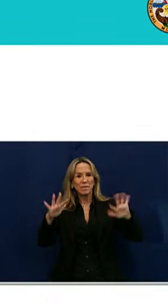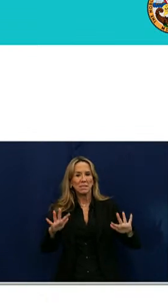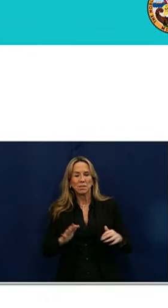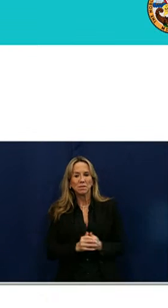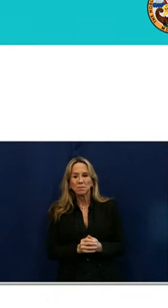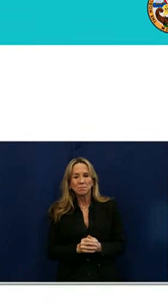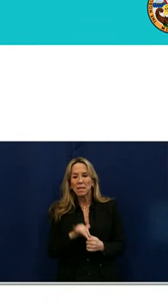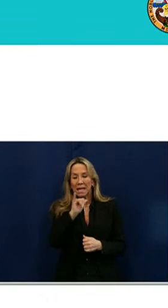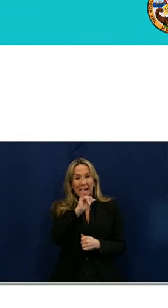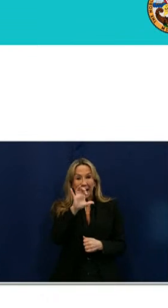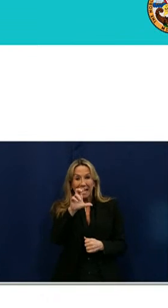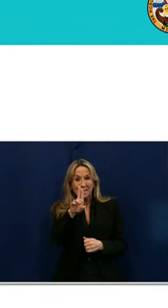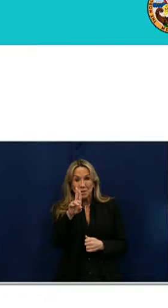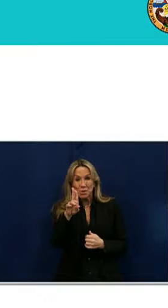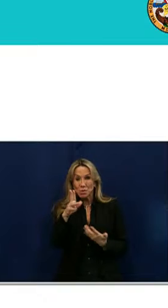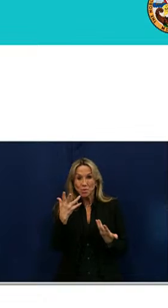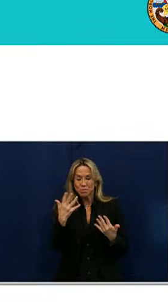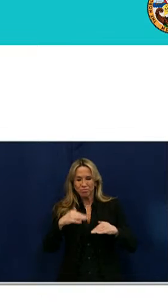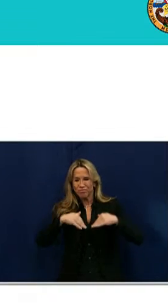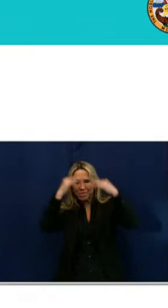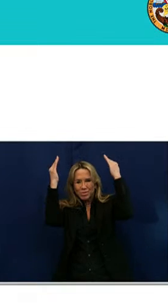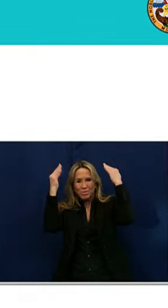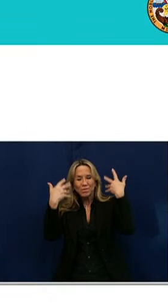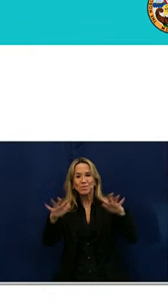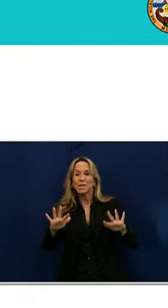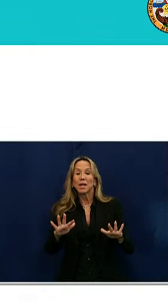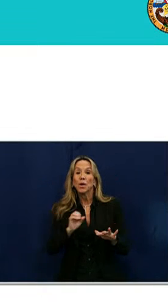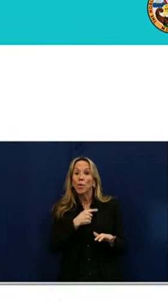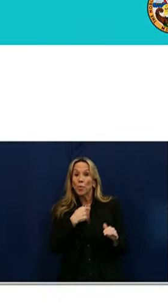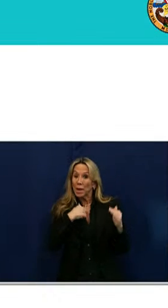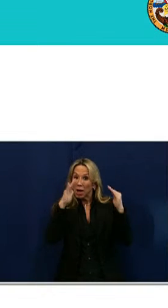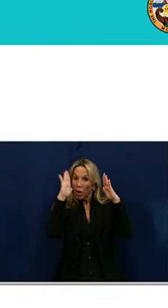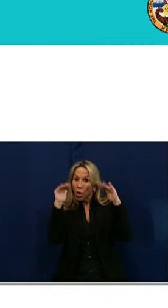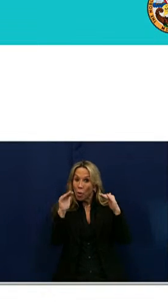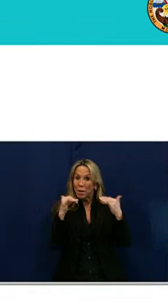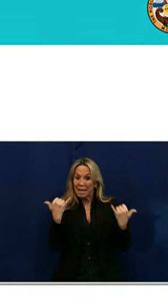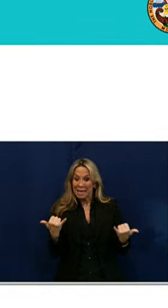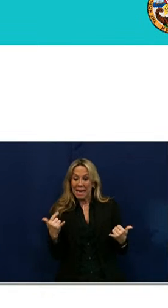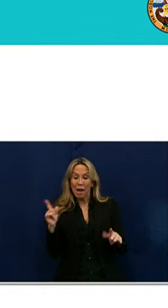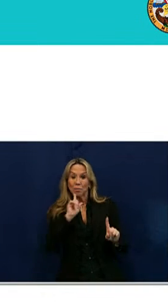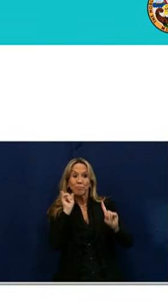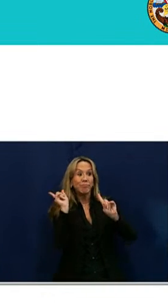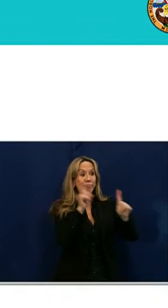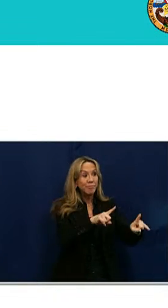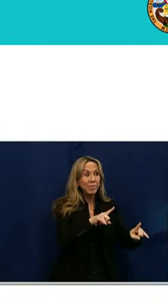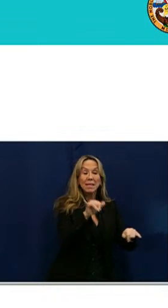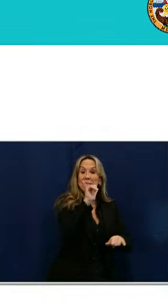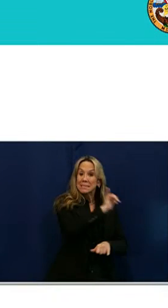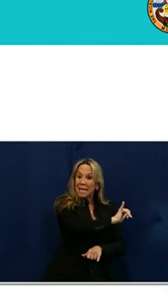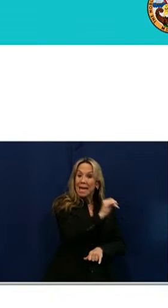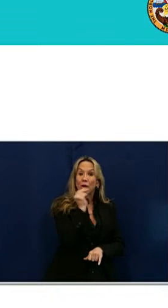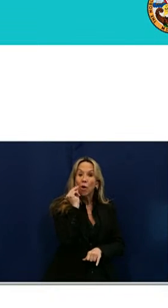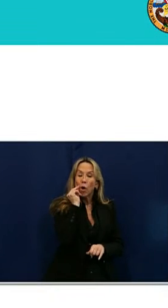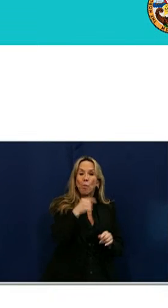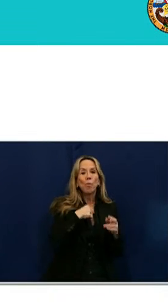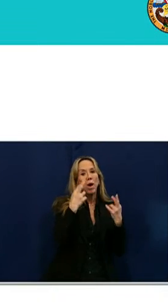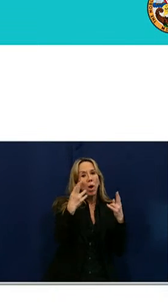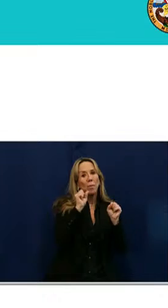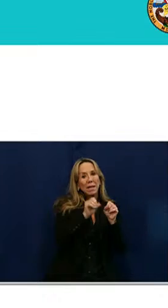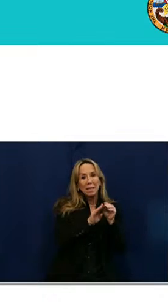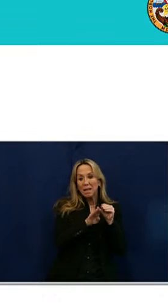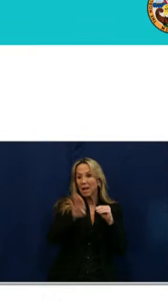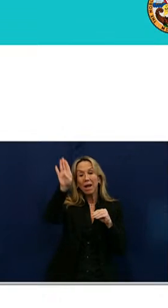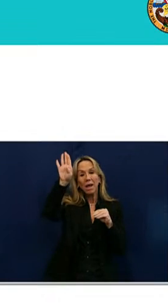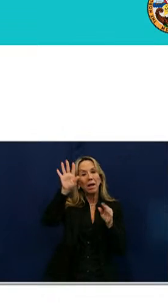ICU system, right around Christmas. The hope is, with the regional stay-at-home order, that we can bend that curve and not get